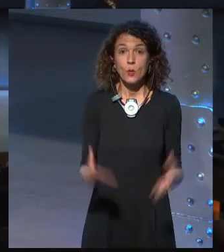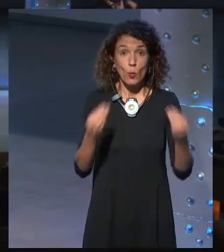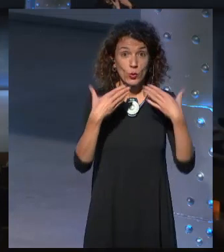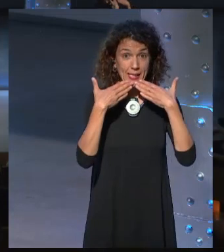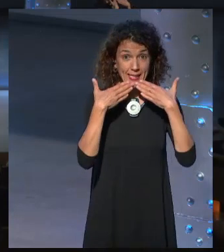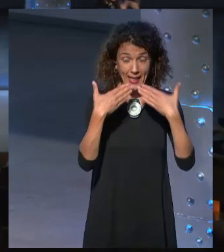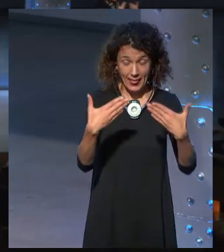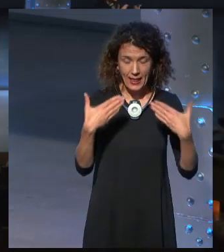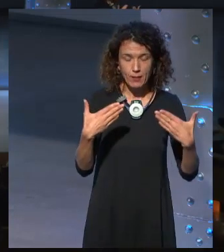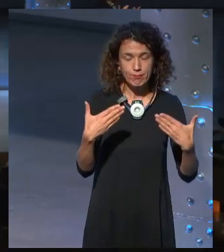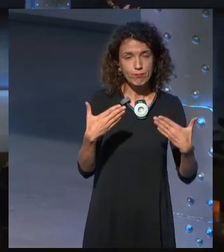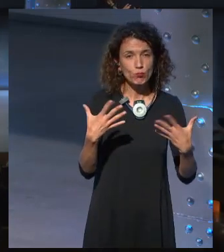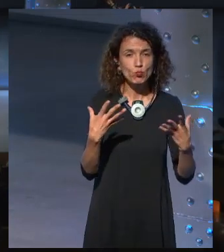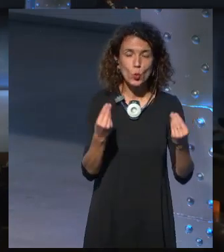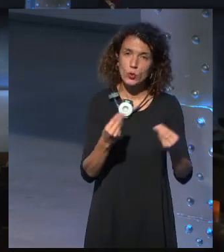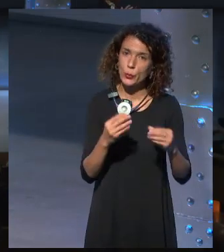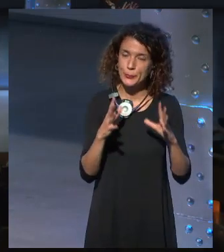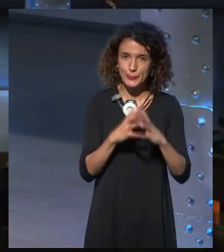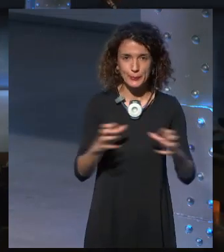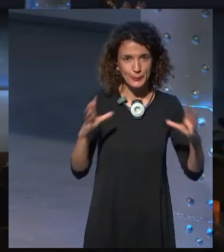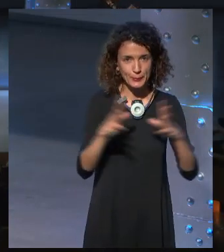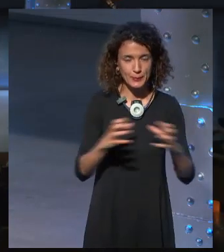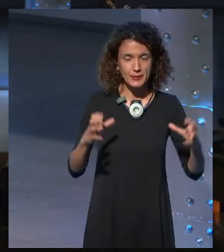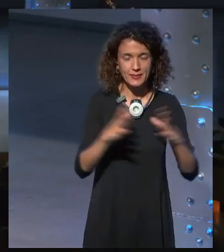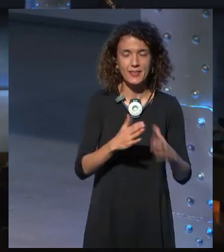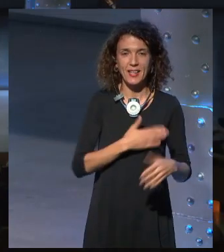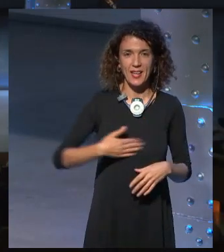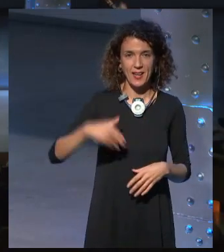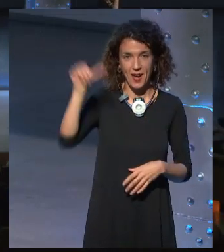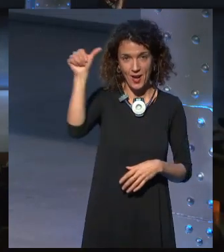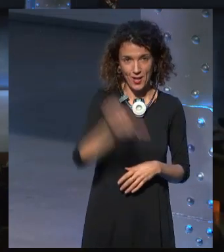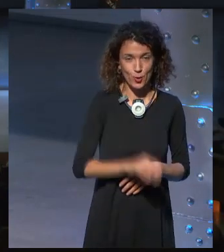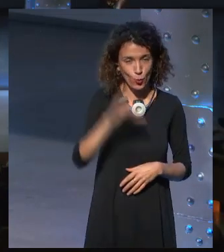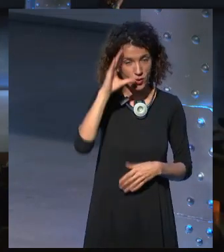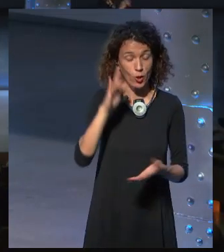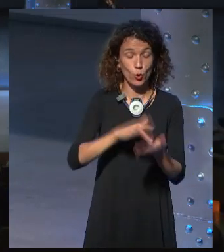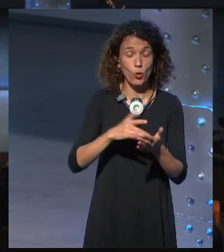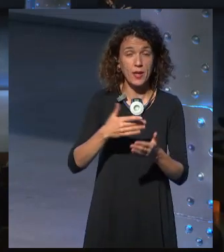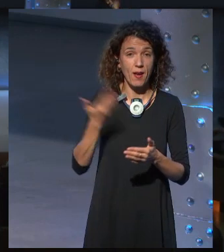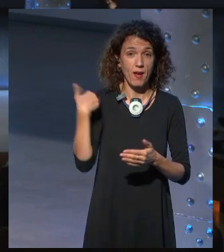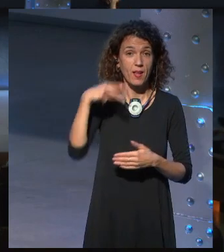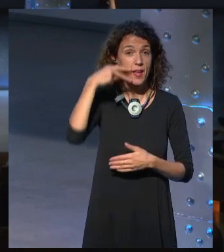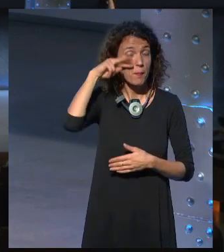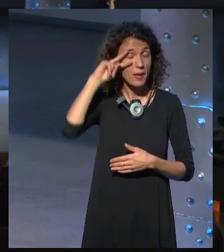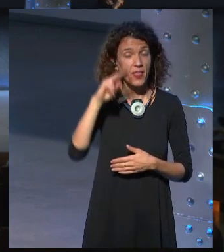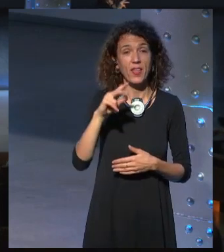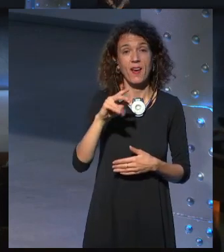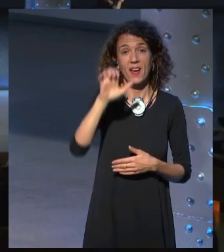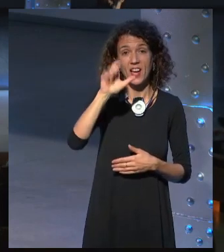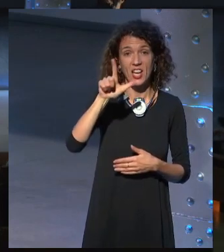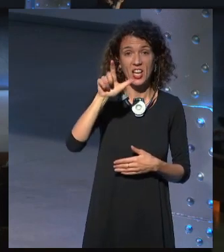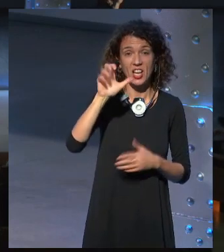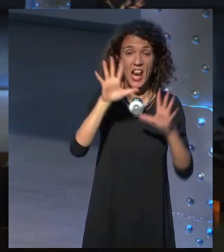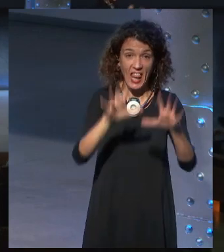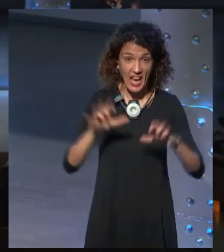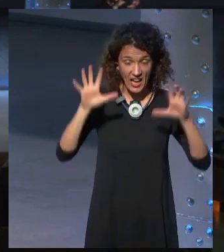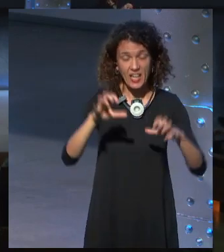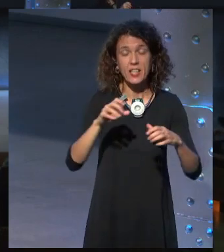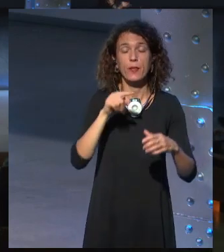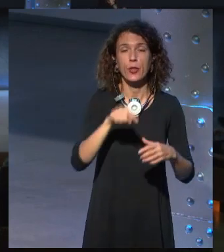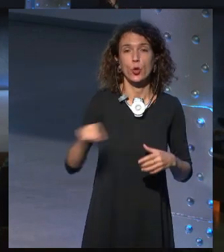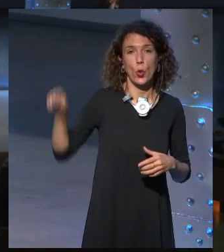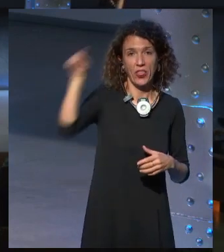Muchas gracias. De hecho, tenía mucha... Thank you very much. I was really willing to listen to Connie because